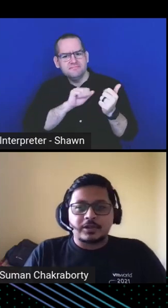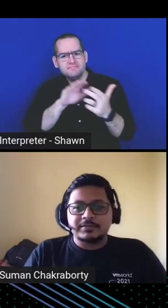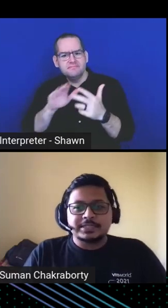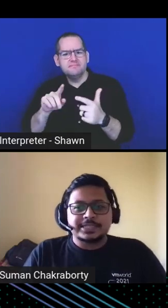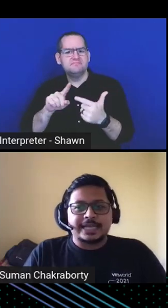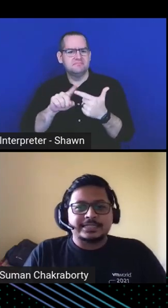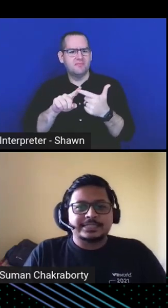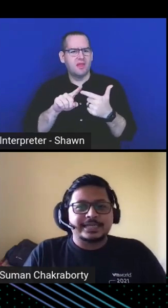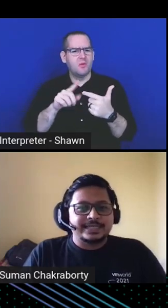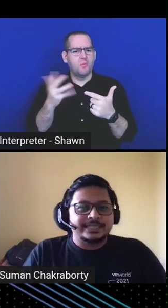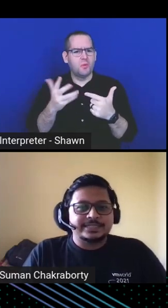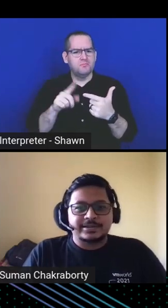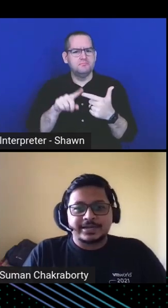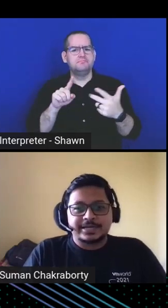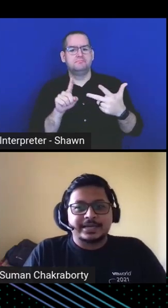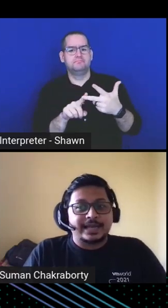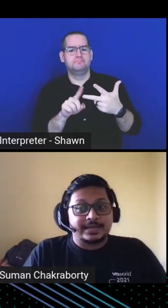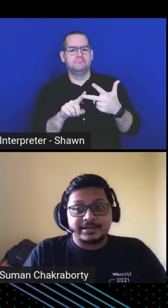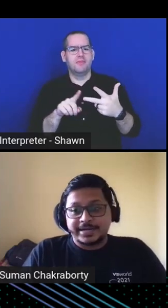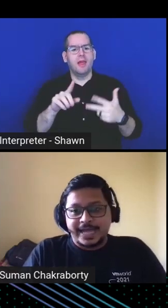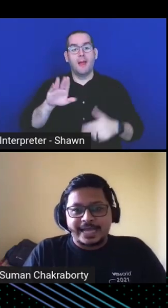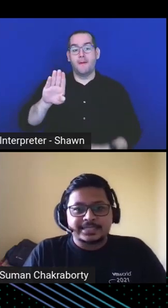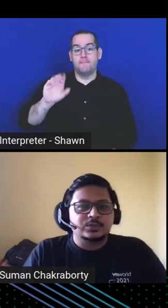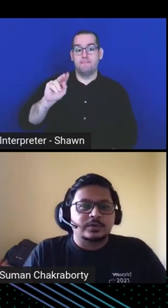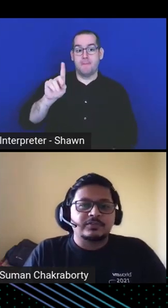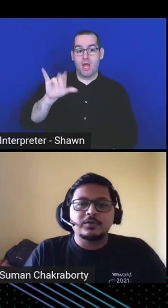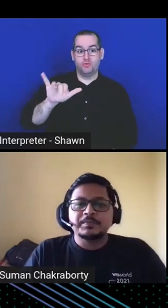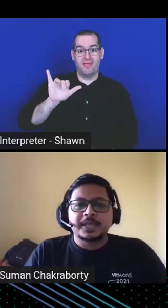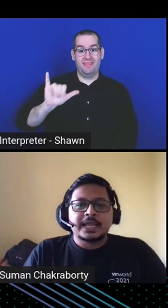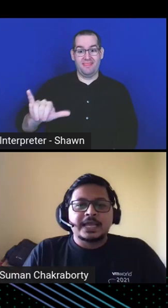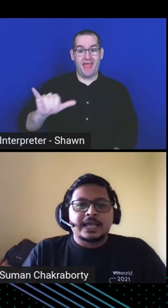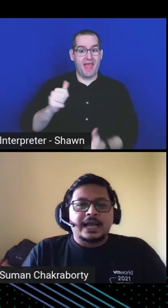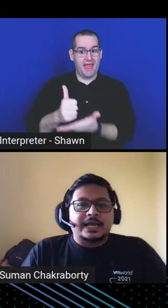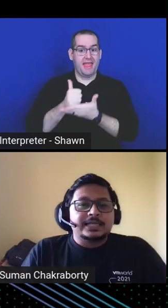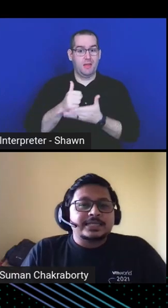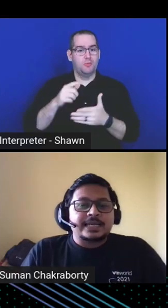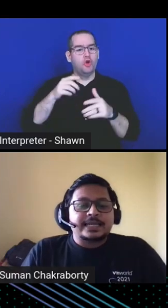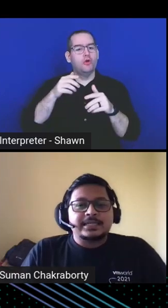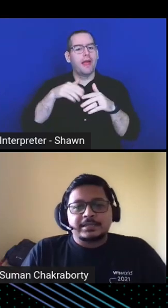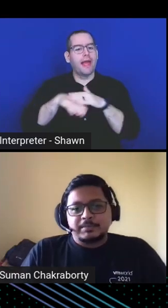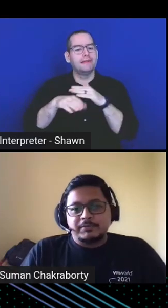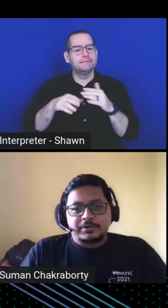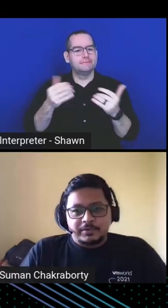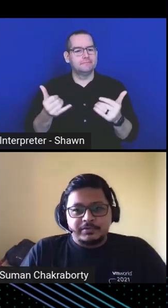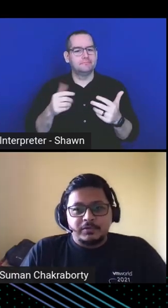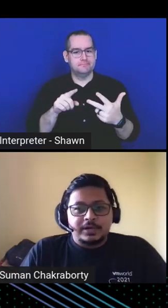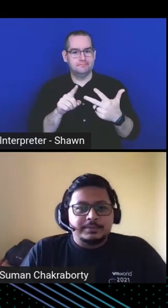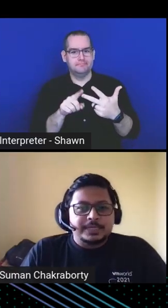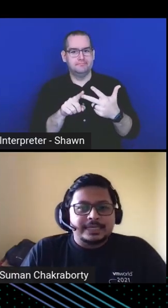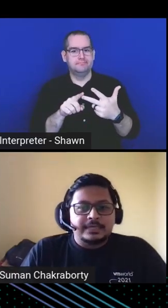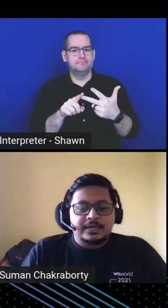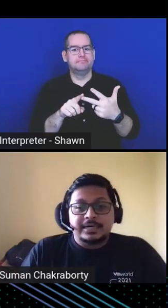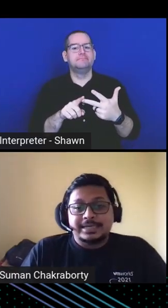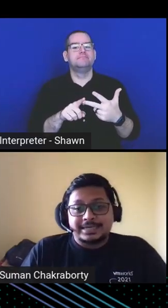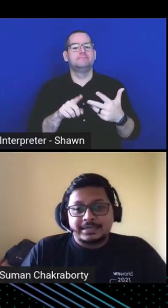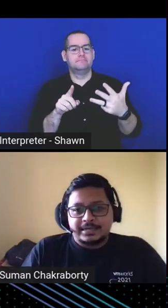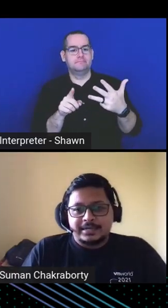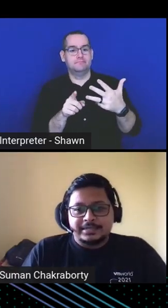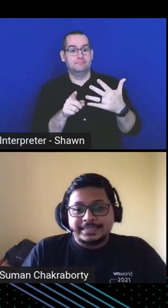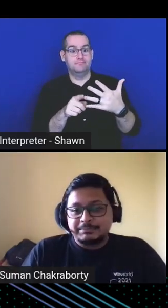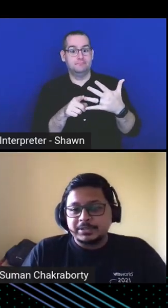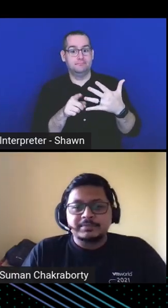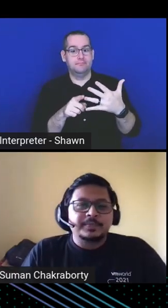aims to solve this challenge in this current access workflow, understanding the Boundary workflow a